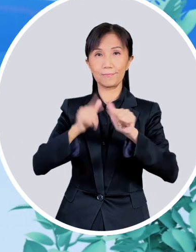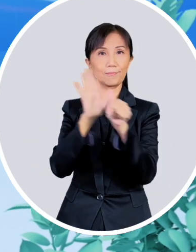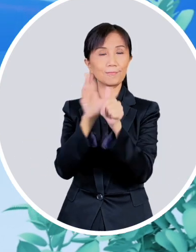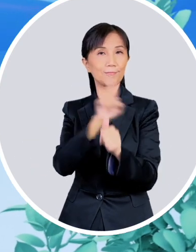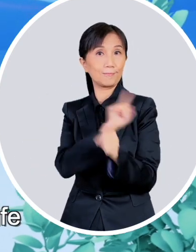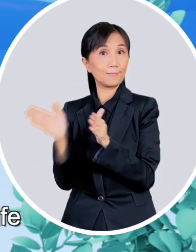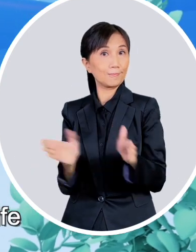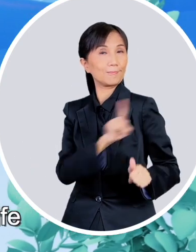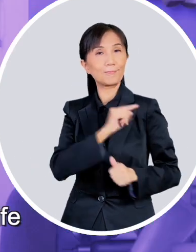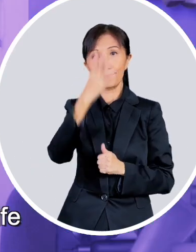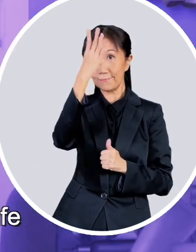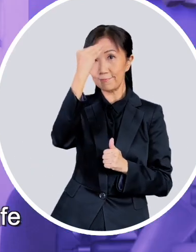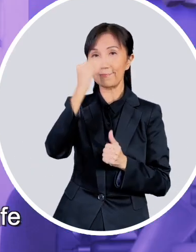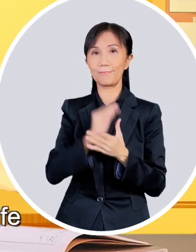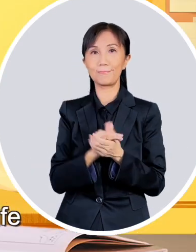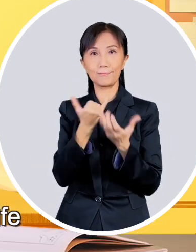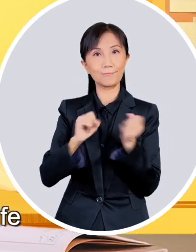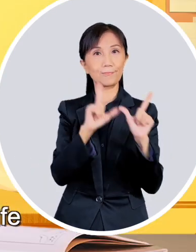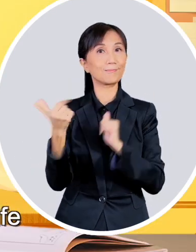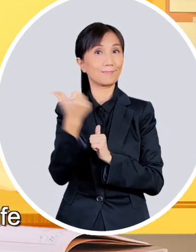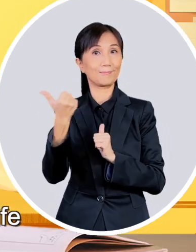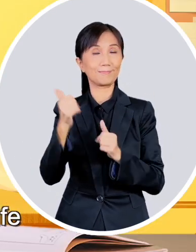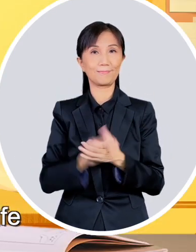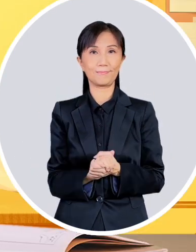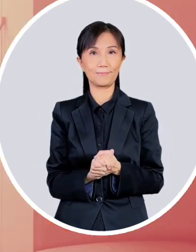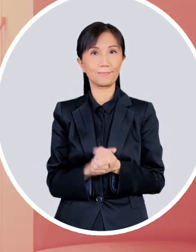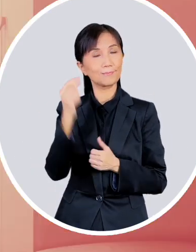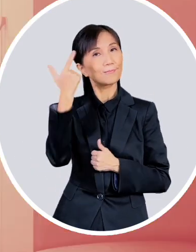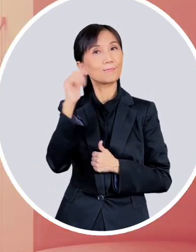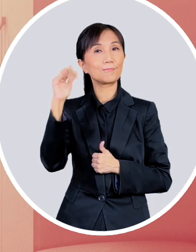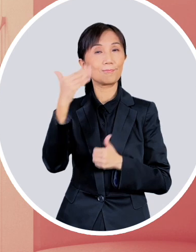learning modes for you to learn at your own pace and enjoy a full life.